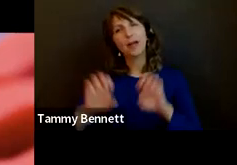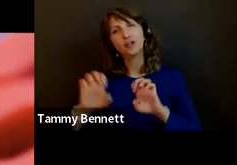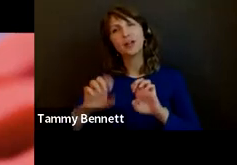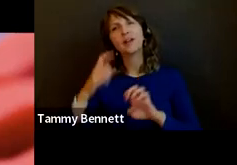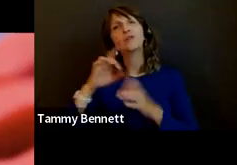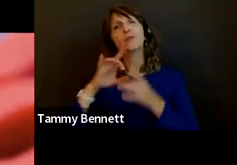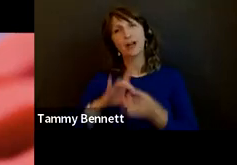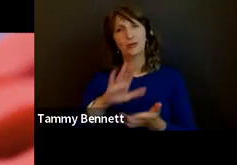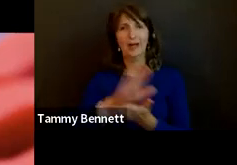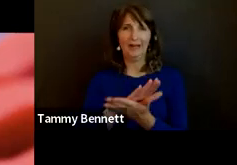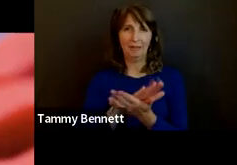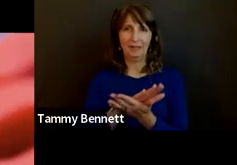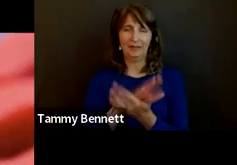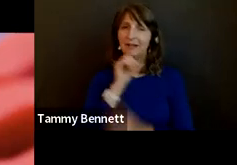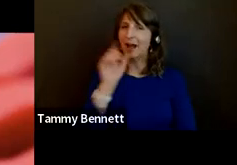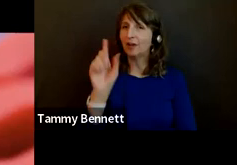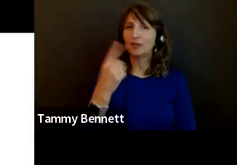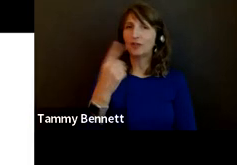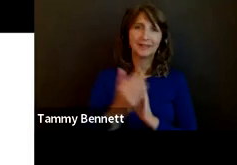have.